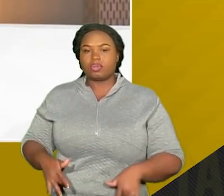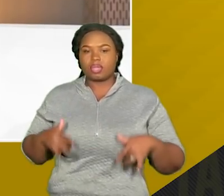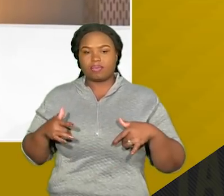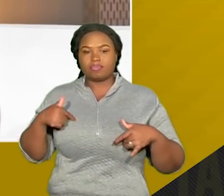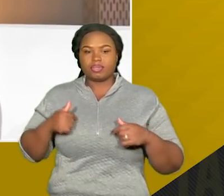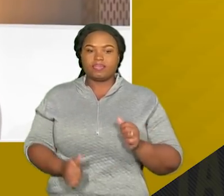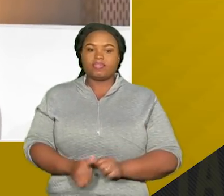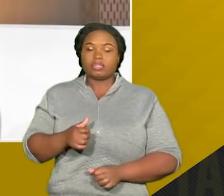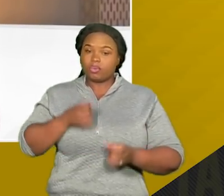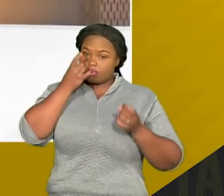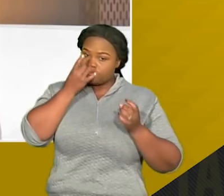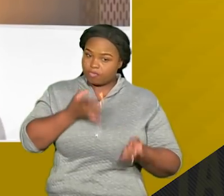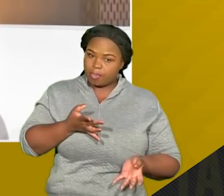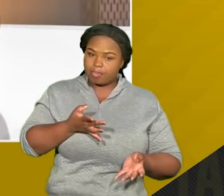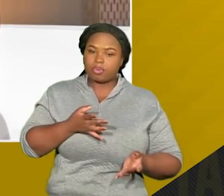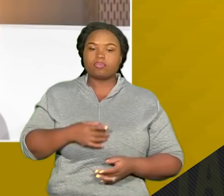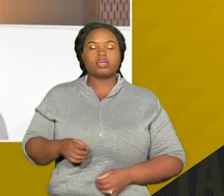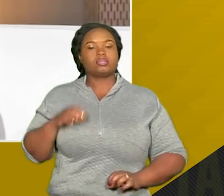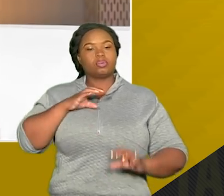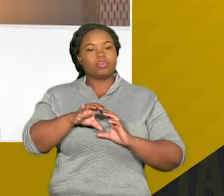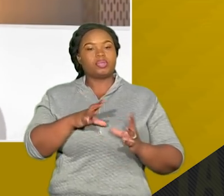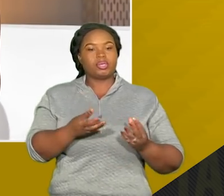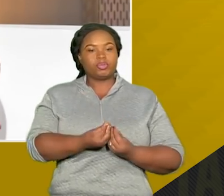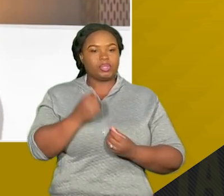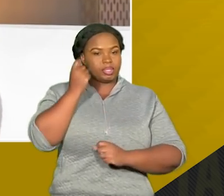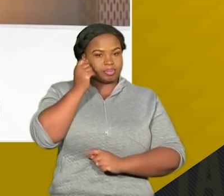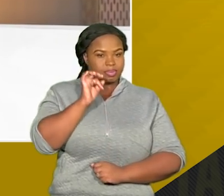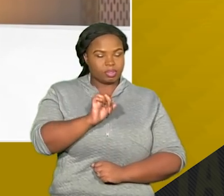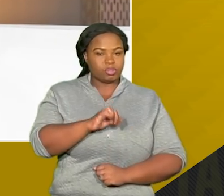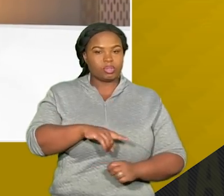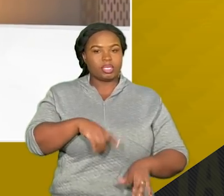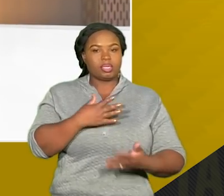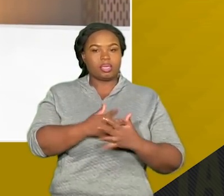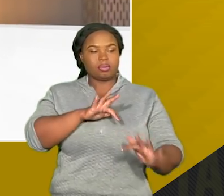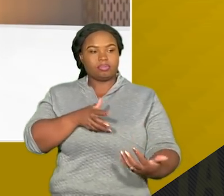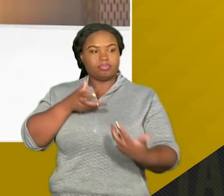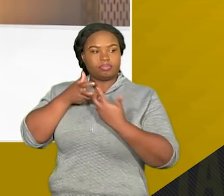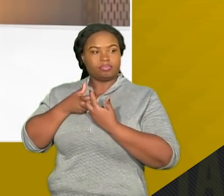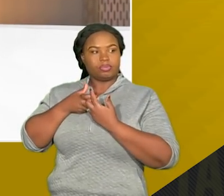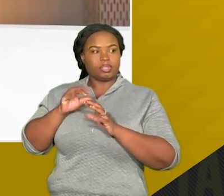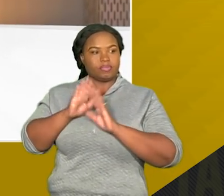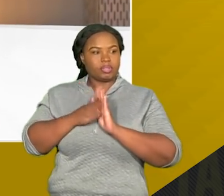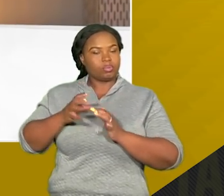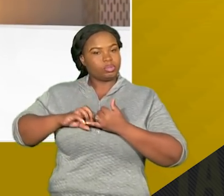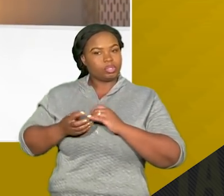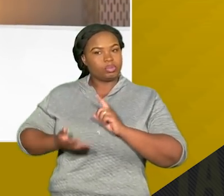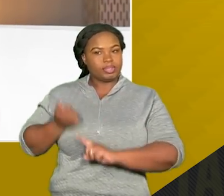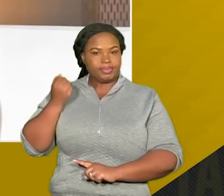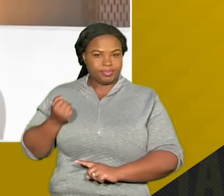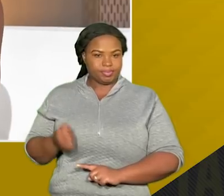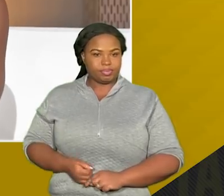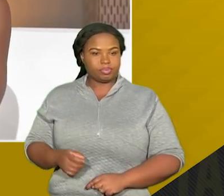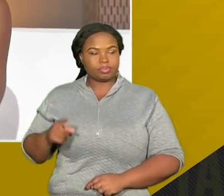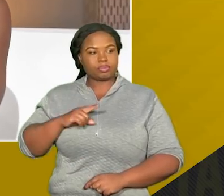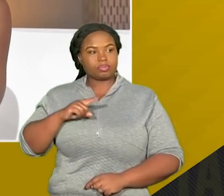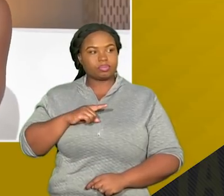start by informing you ukuthi khumane dlozi lakho. Okay. To be on the same path and be aligned with what we're trying to achieve. Yeah. Because as much